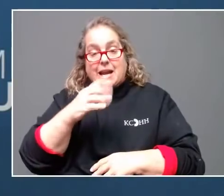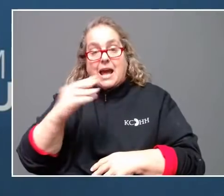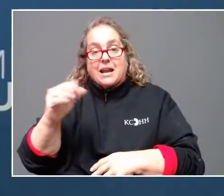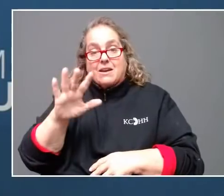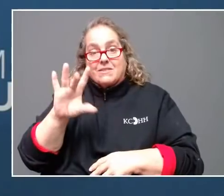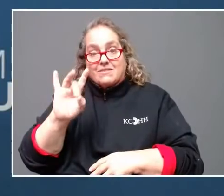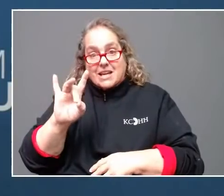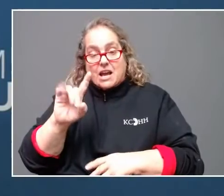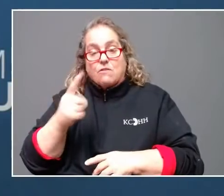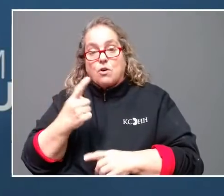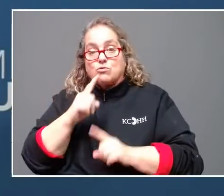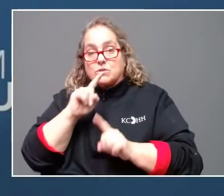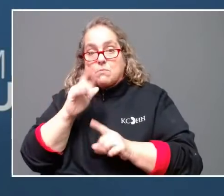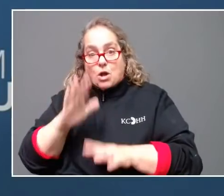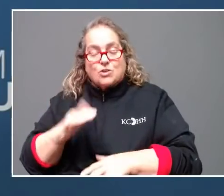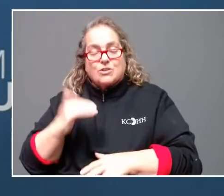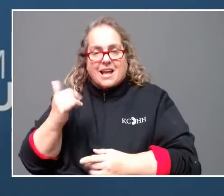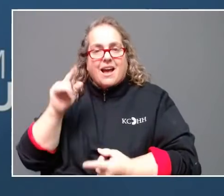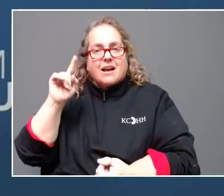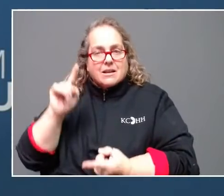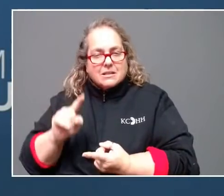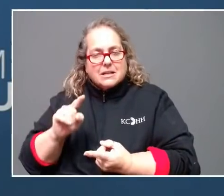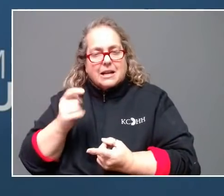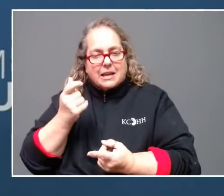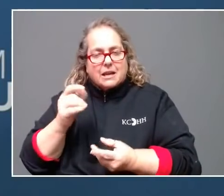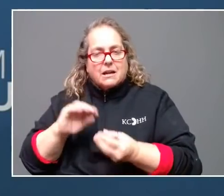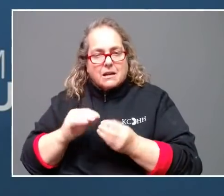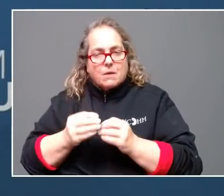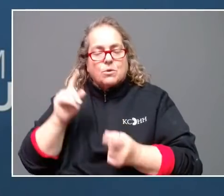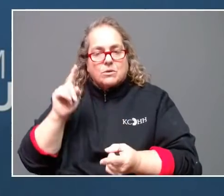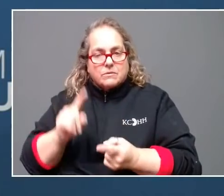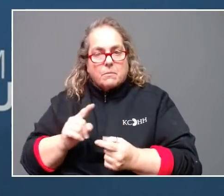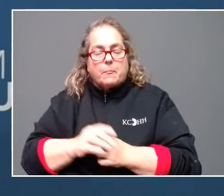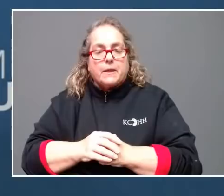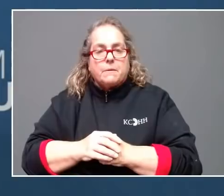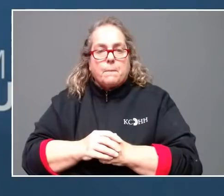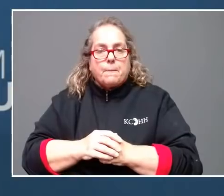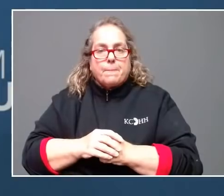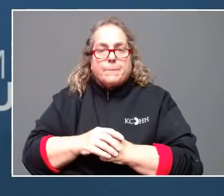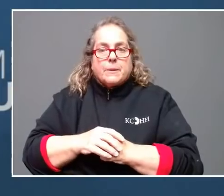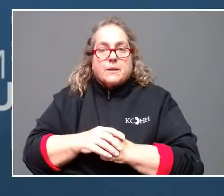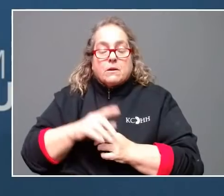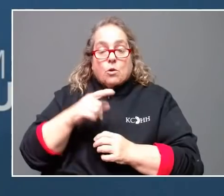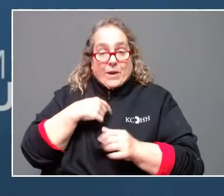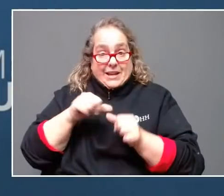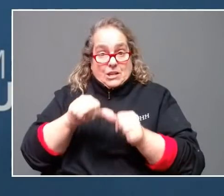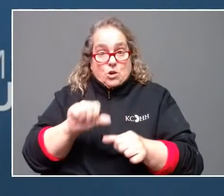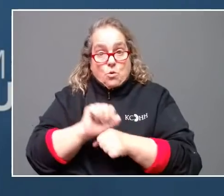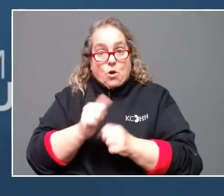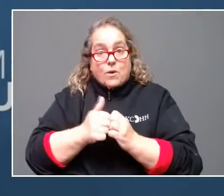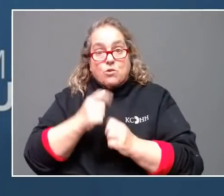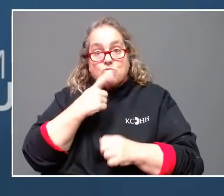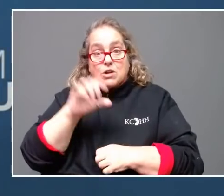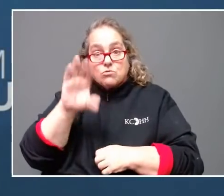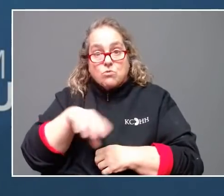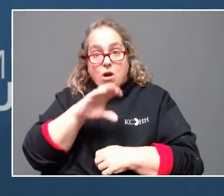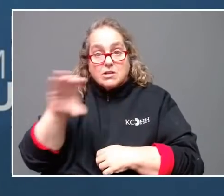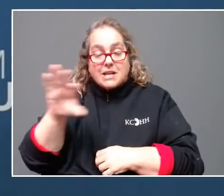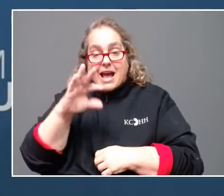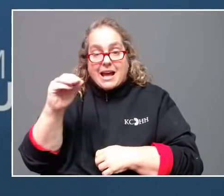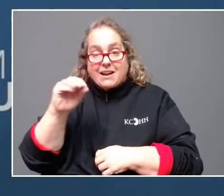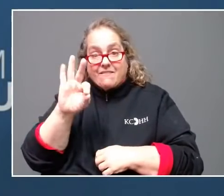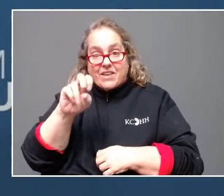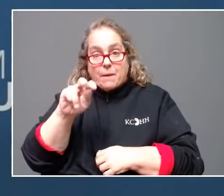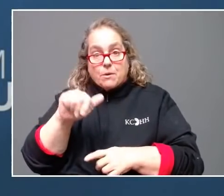since the days directly after the tornadoes. We're continuing to work with the Red Cross and FEMA to ensure each of the